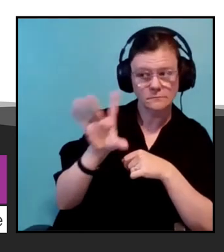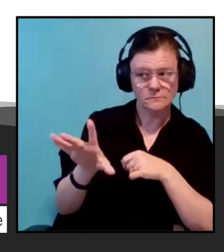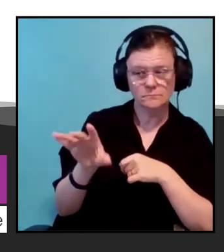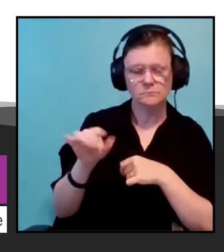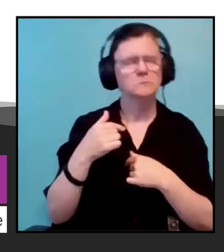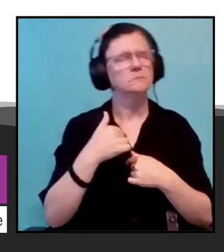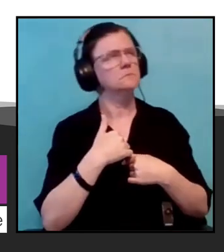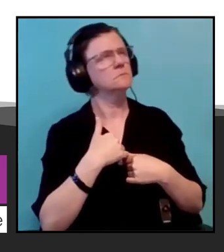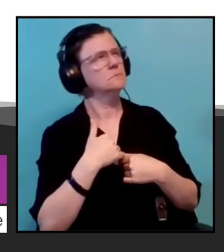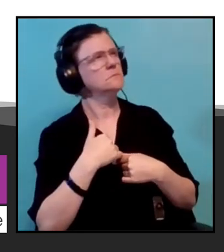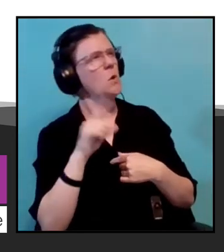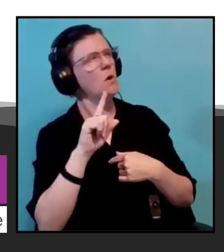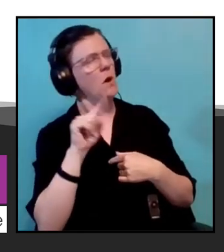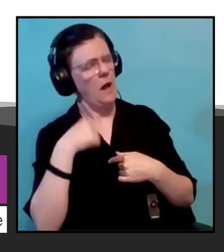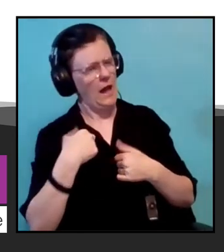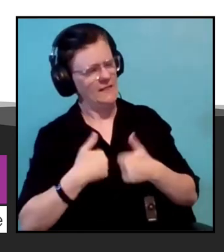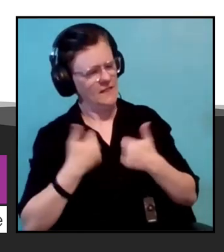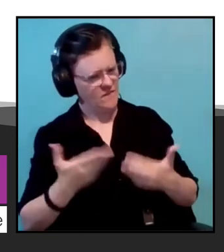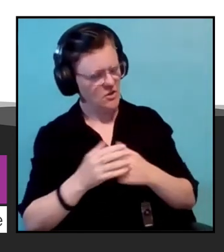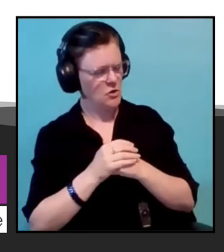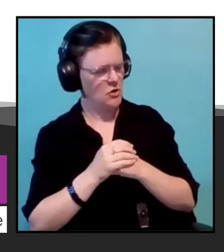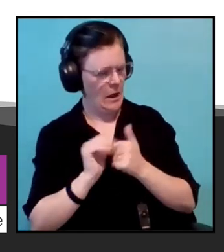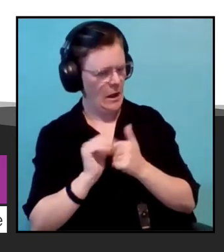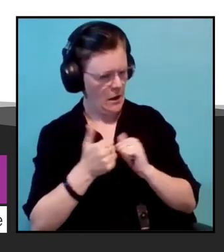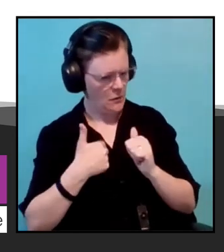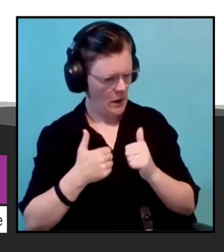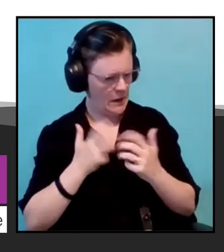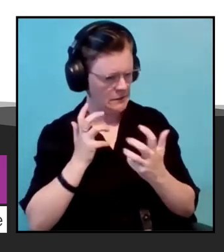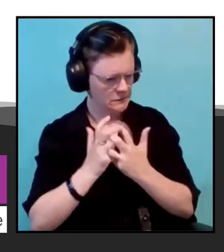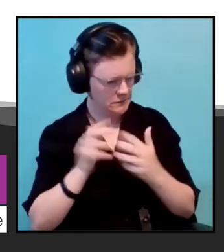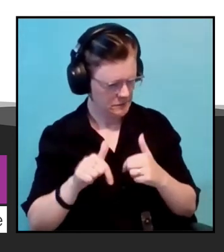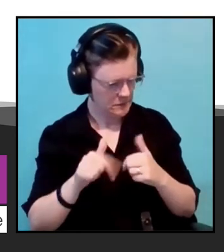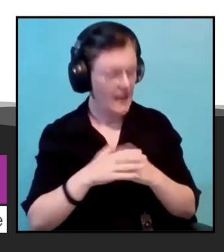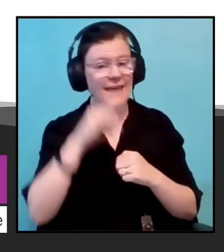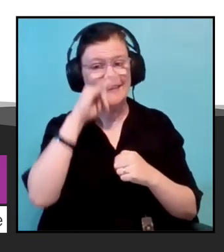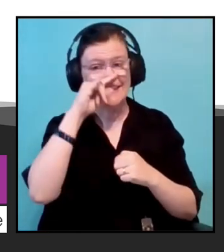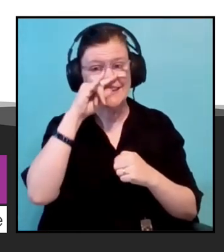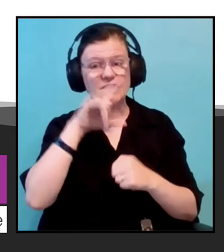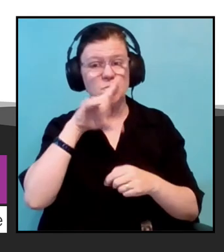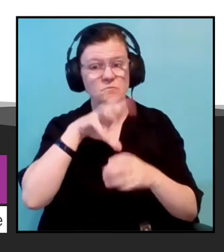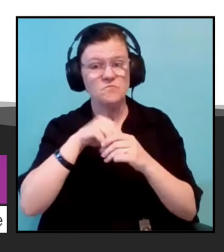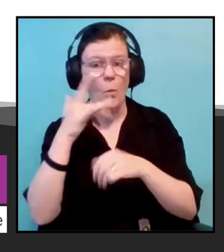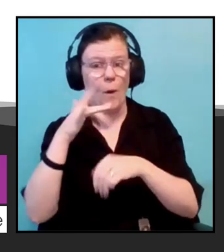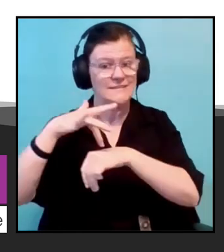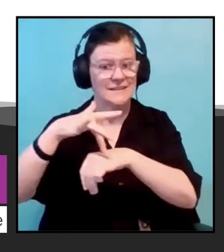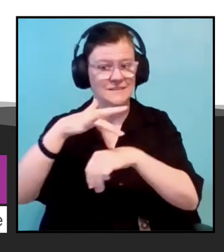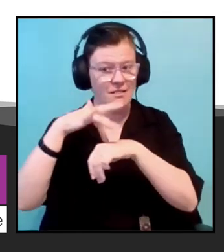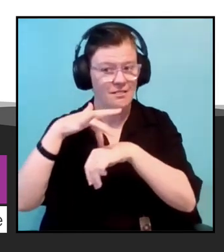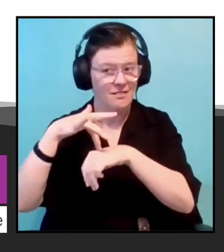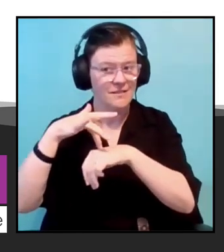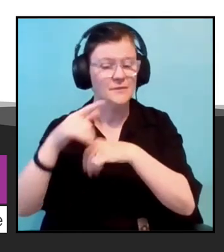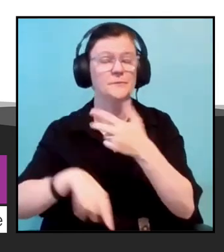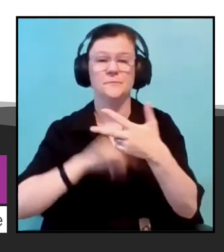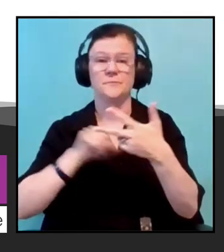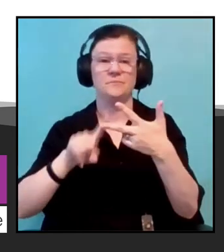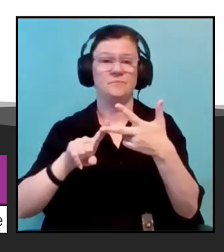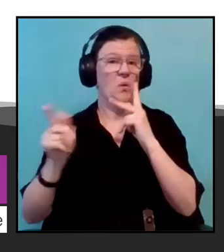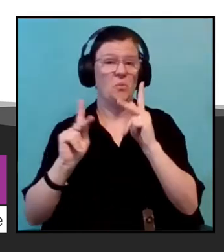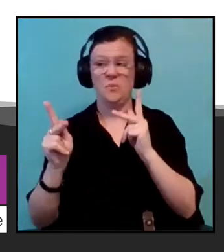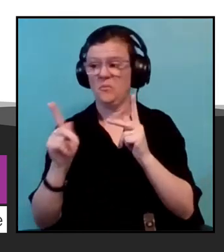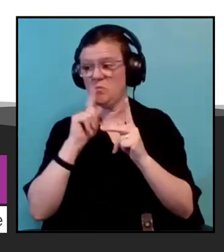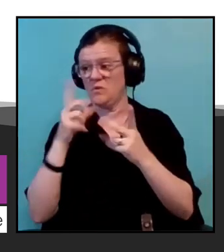in Bed-Stuy, and children were really able to engage because of the tactile nature of the activity. And others just simply wanted